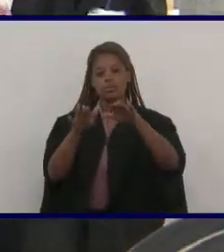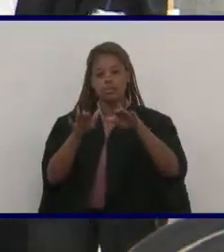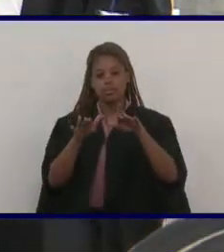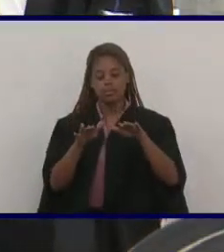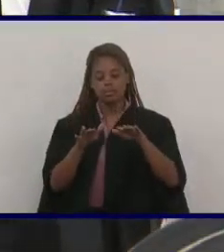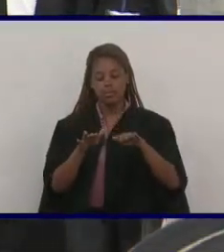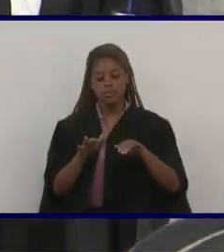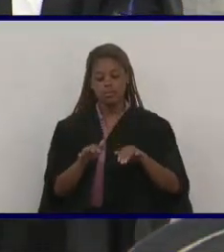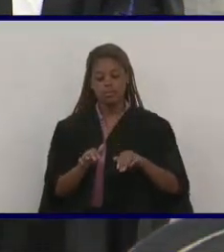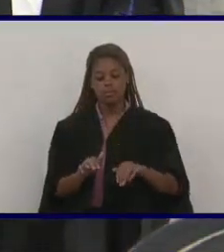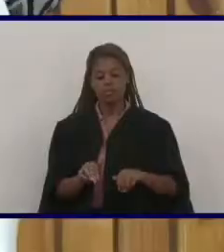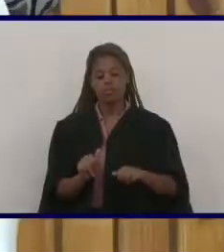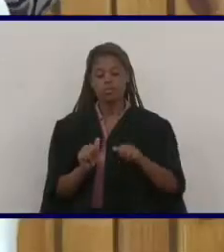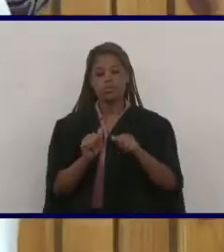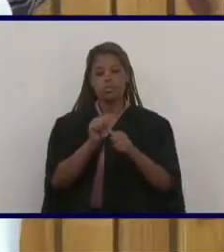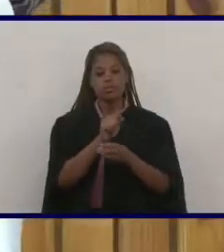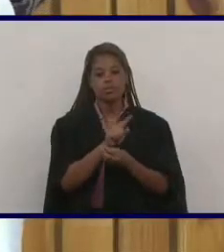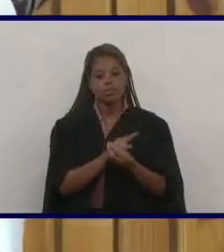sikelela